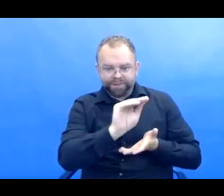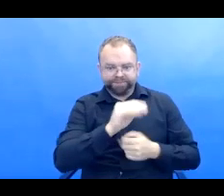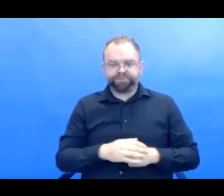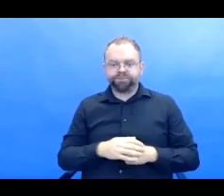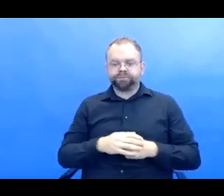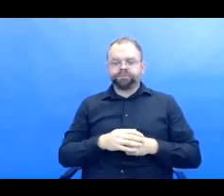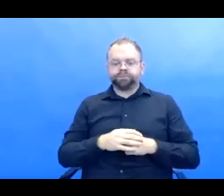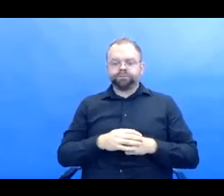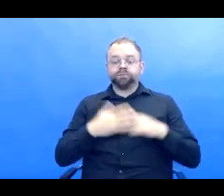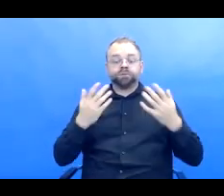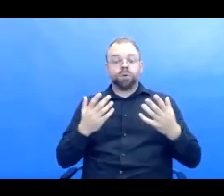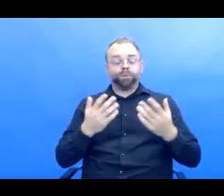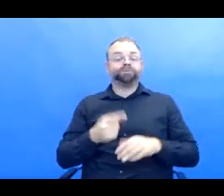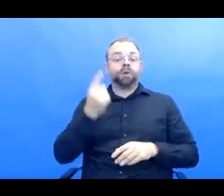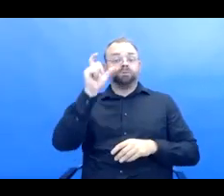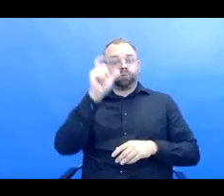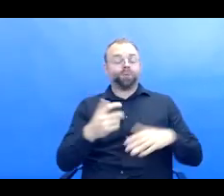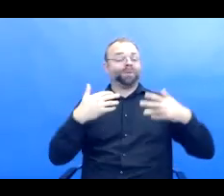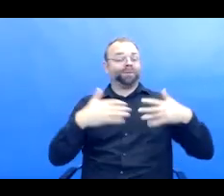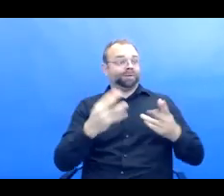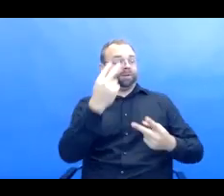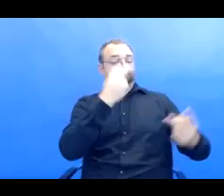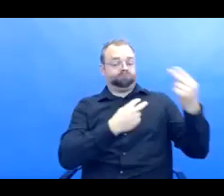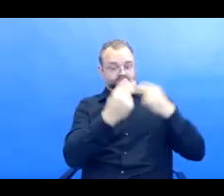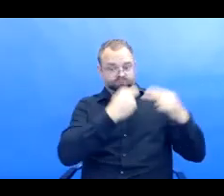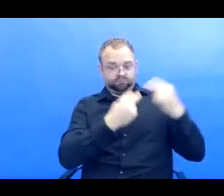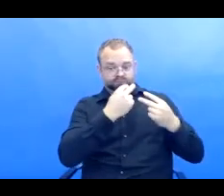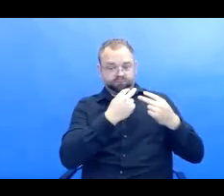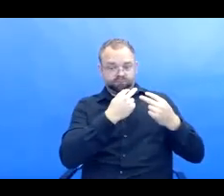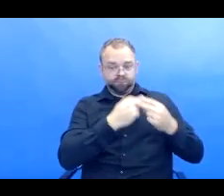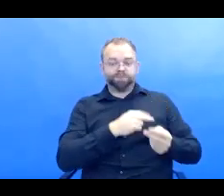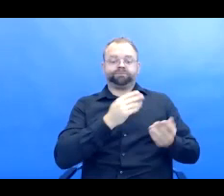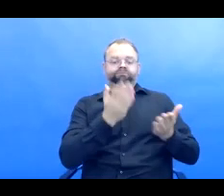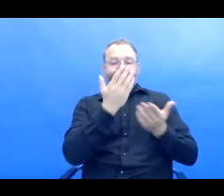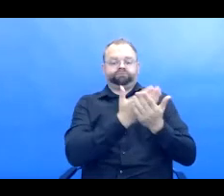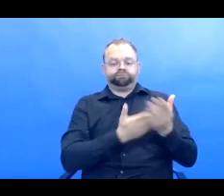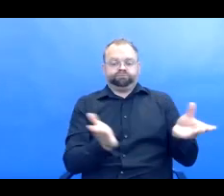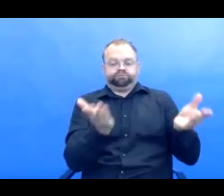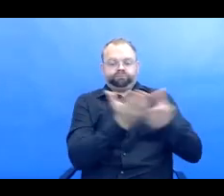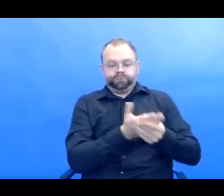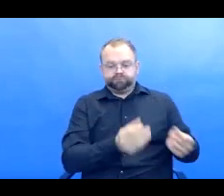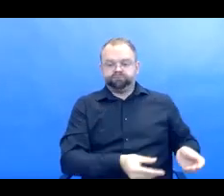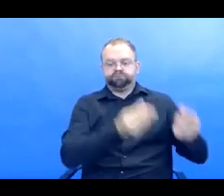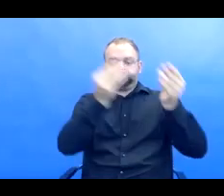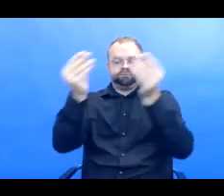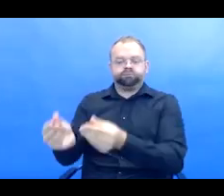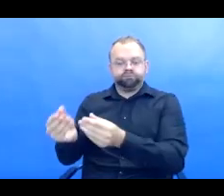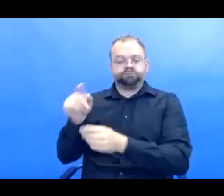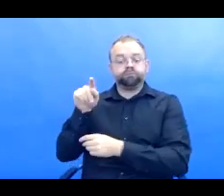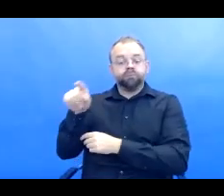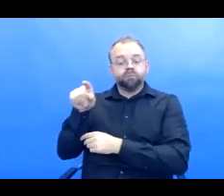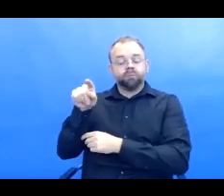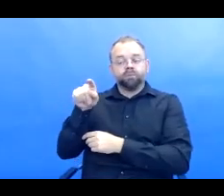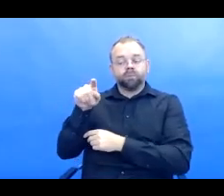the Director of Medical Services who will give a recommendation on whether a person should be registered as a person with disability or